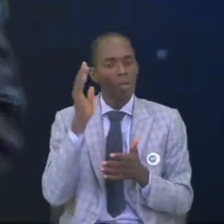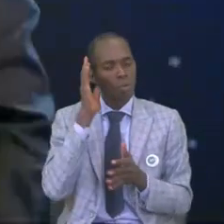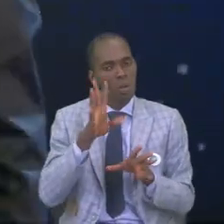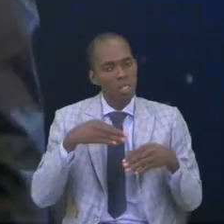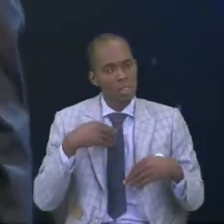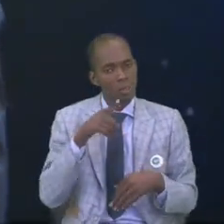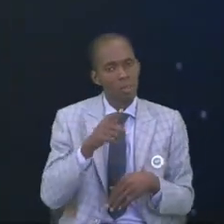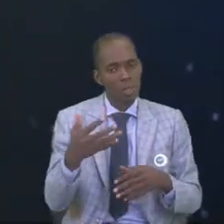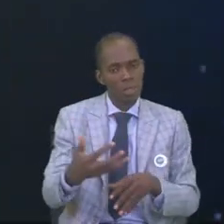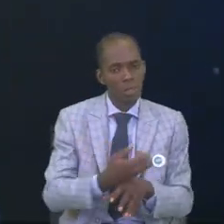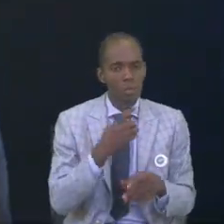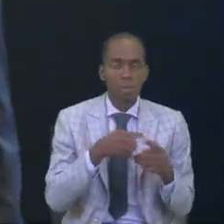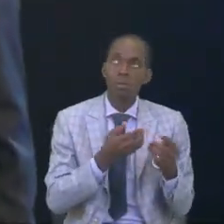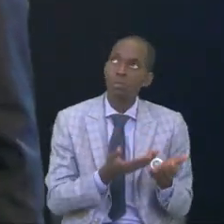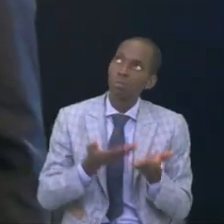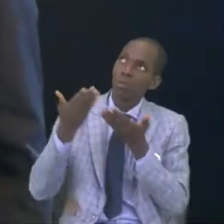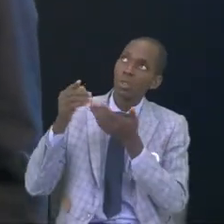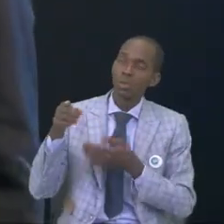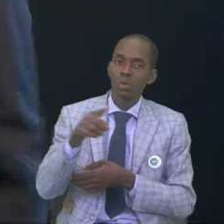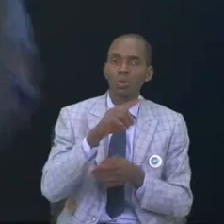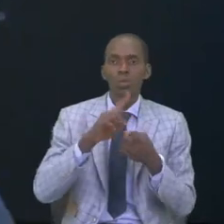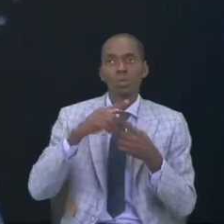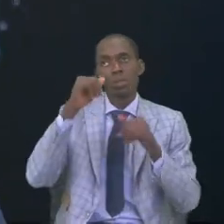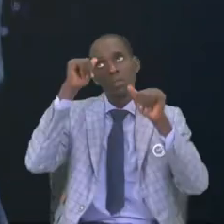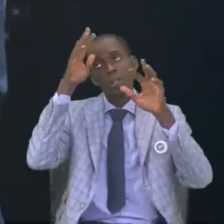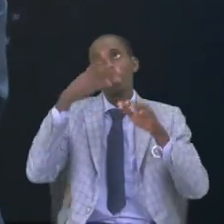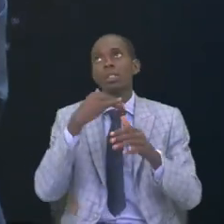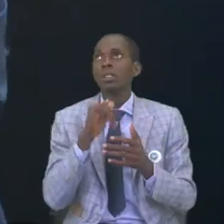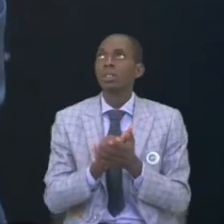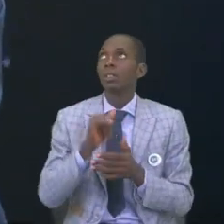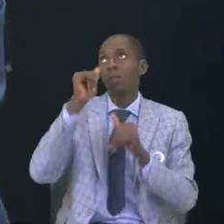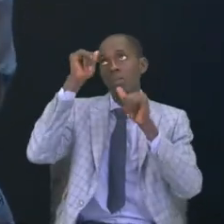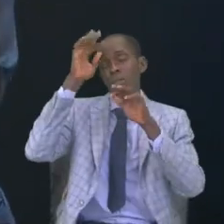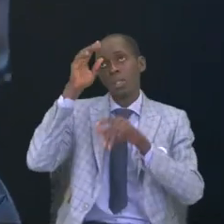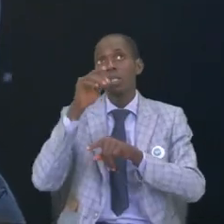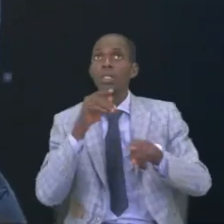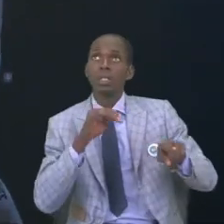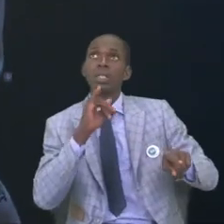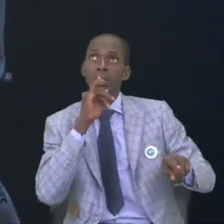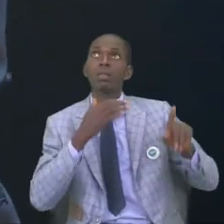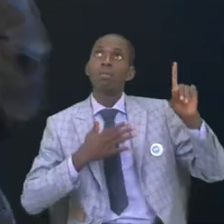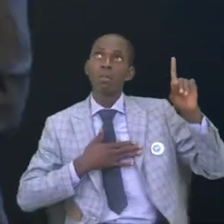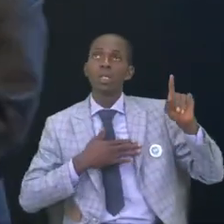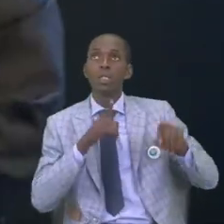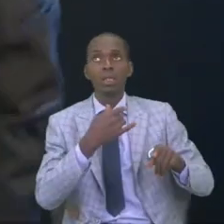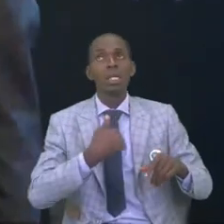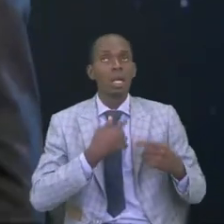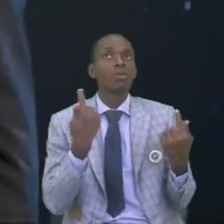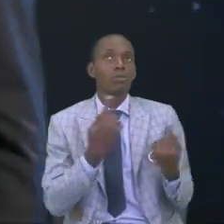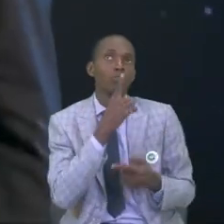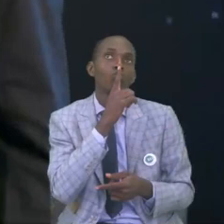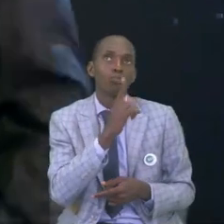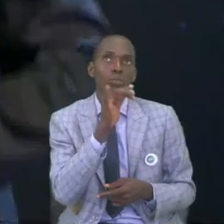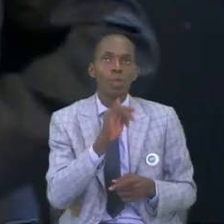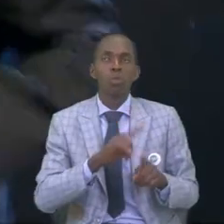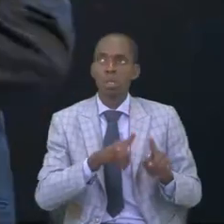will say, he is mine. Yes, he sinned, but he has returned. He has returned from